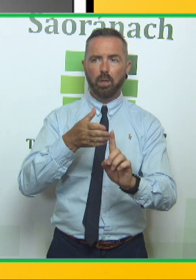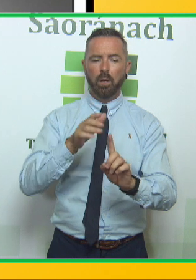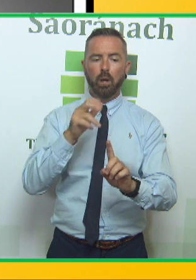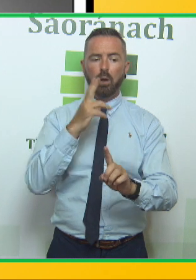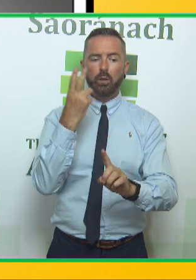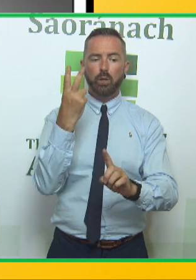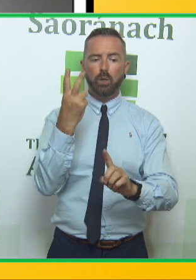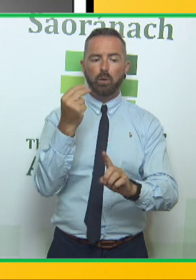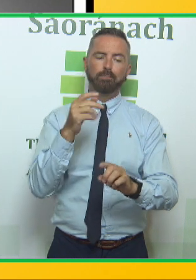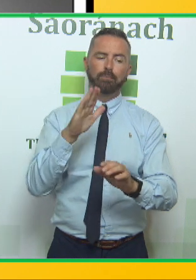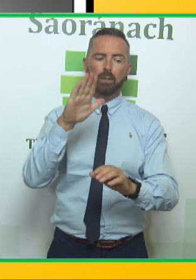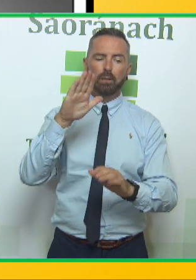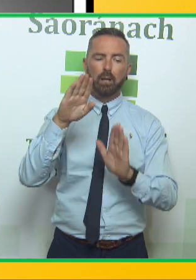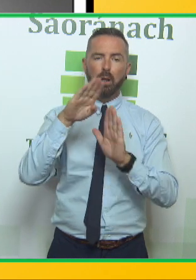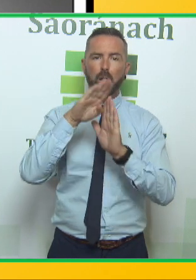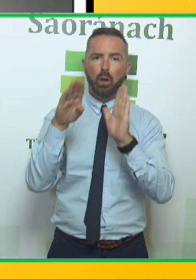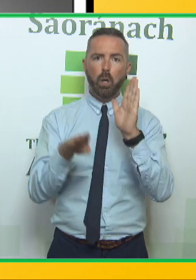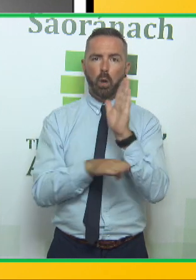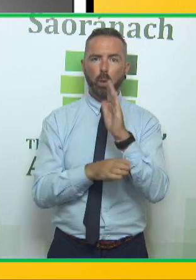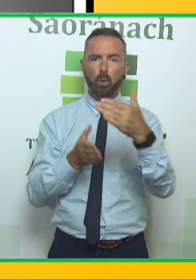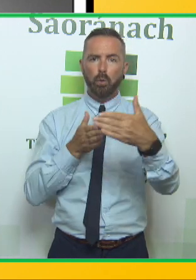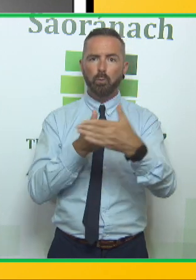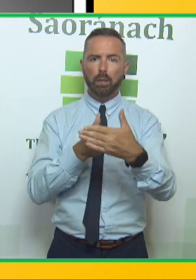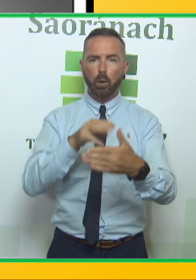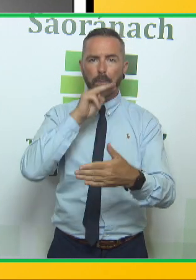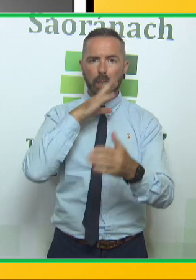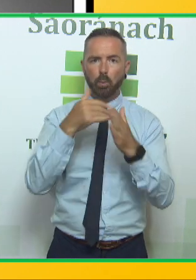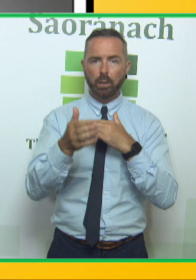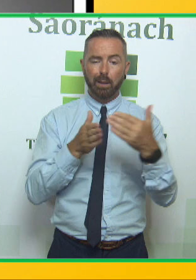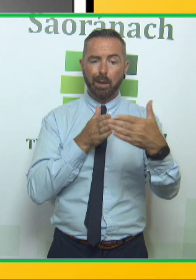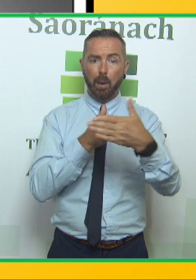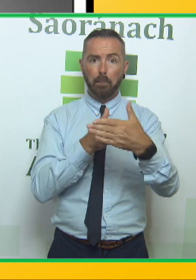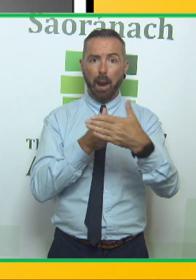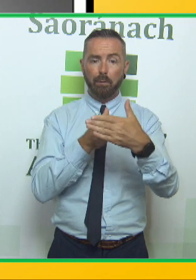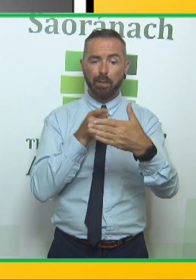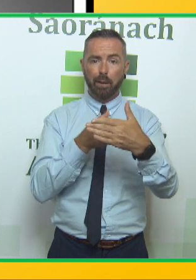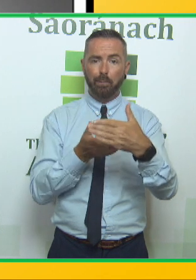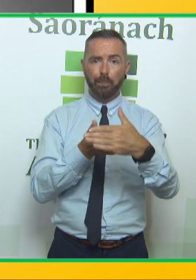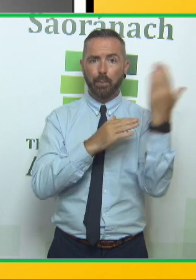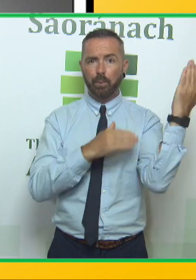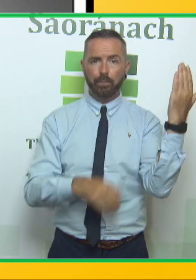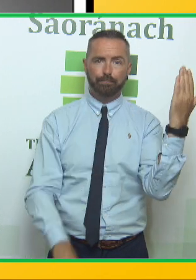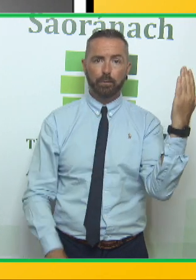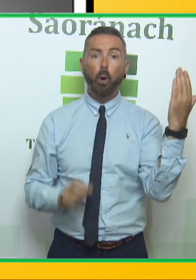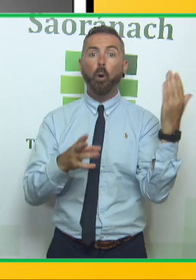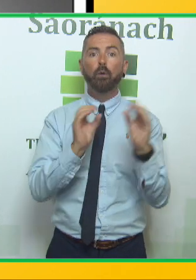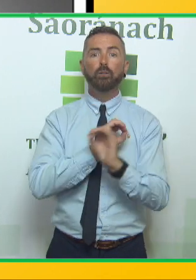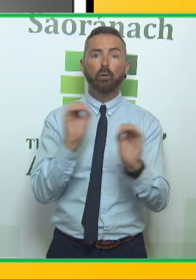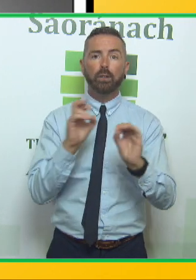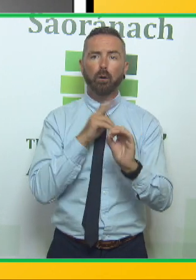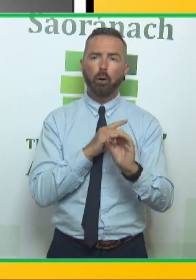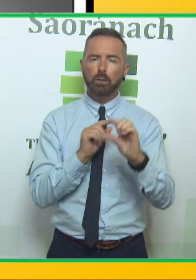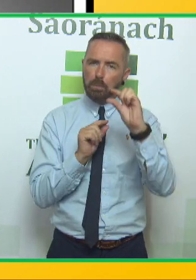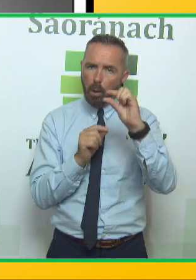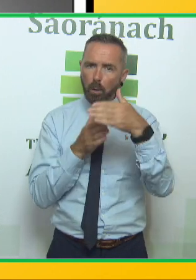Well, by low threshold, we mean that the barriers to availing of our services are kept as low as possible. So we